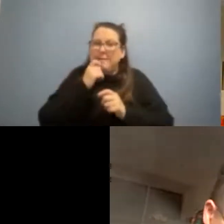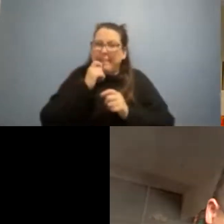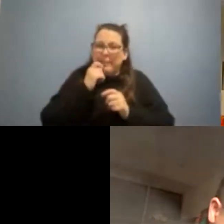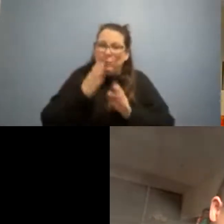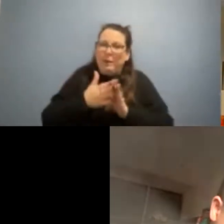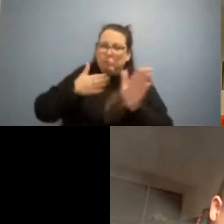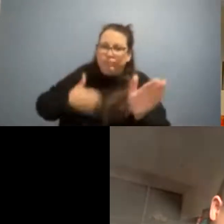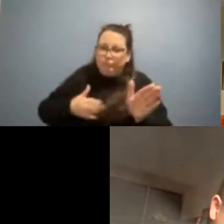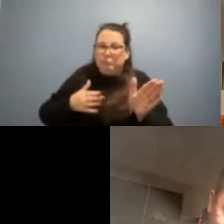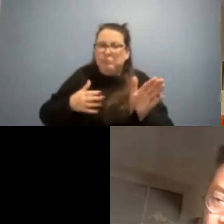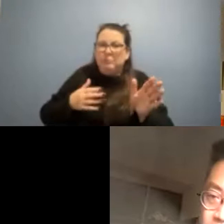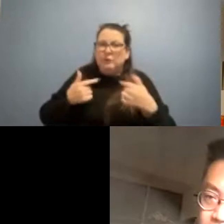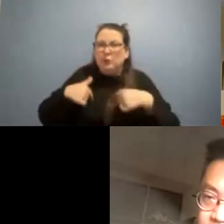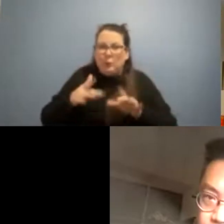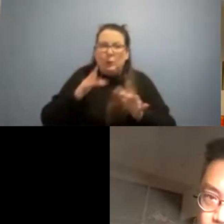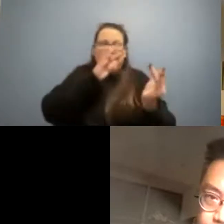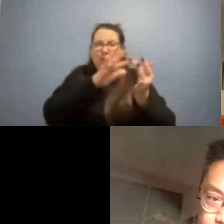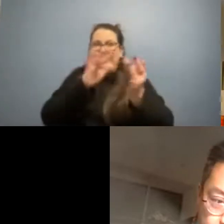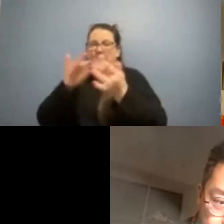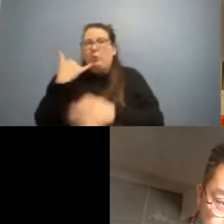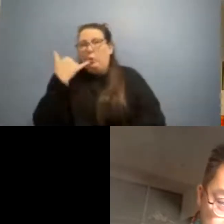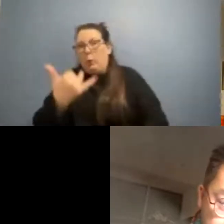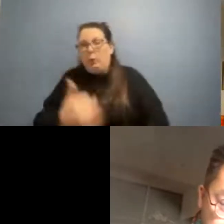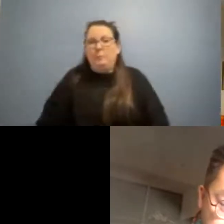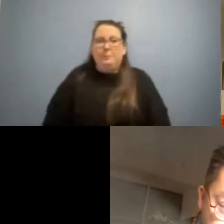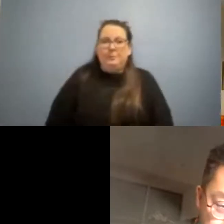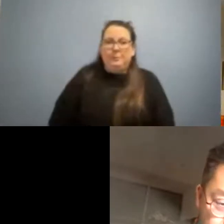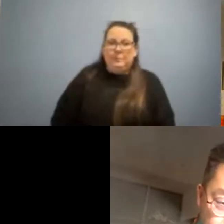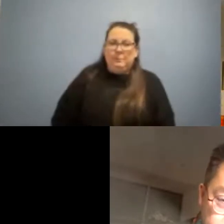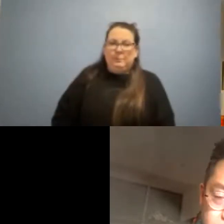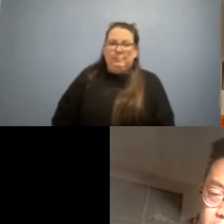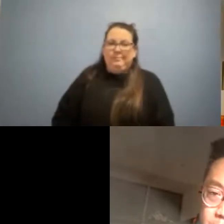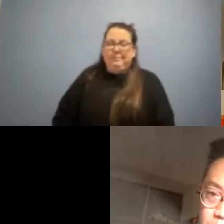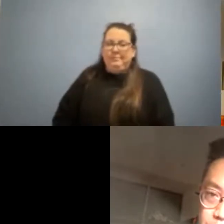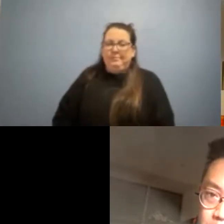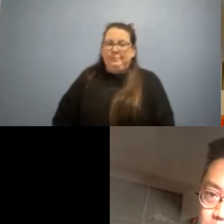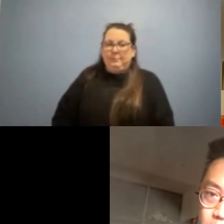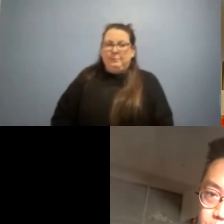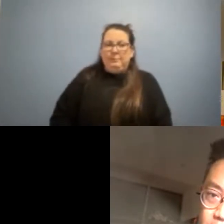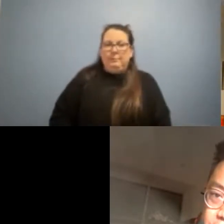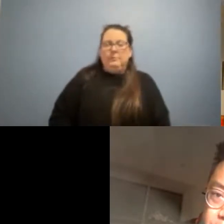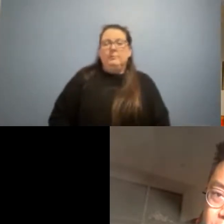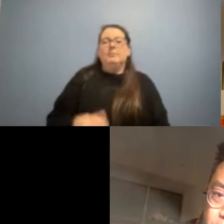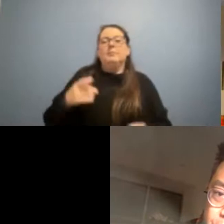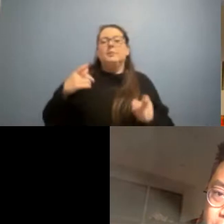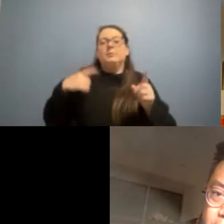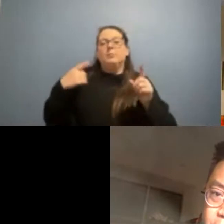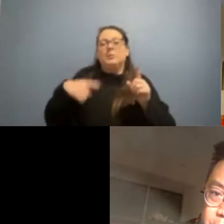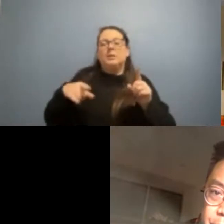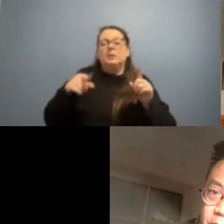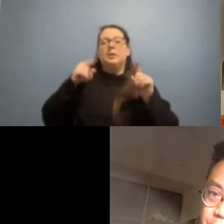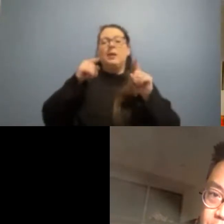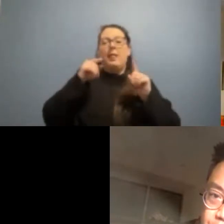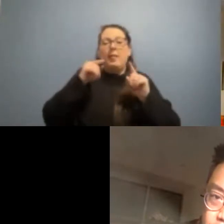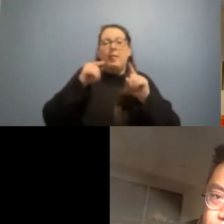Yes, no, that's absolutely right, Mia. So it is unfortunate that the rate at which the number of primary close contacts have been identified has